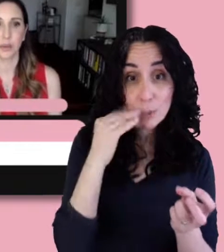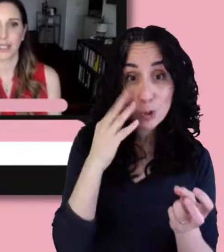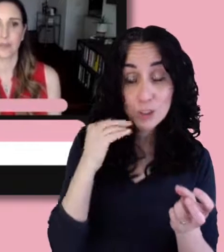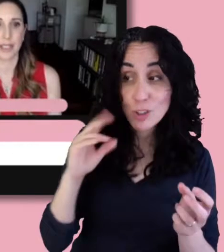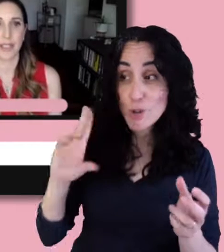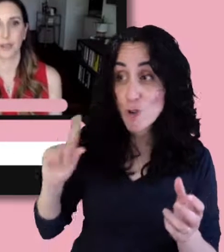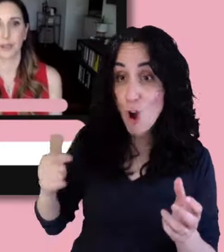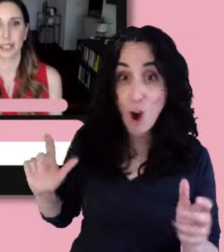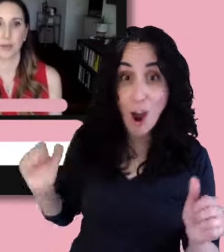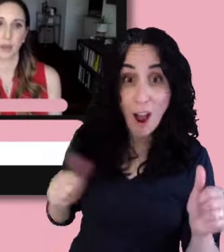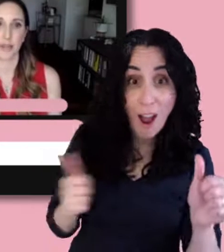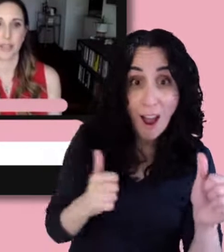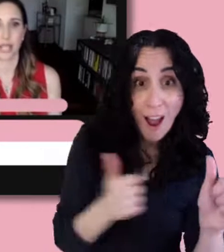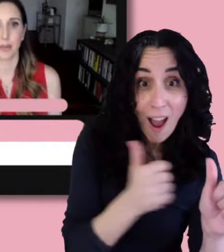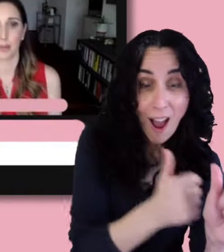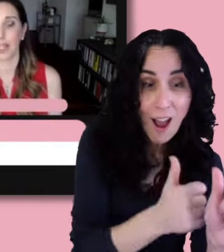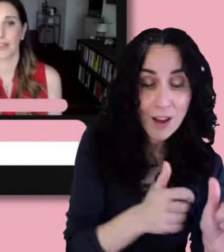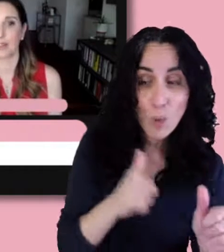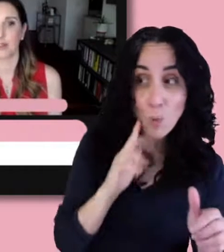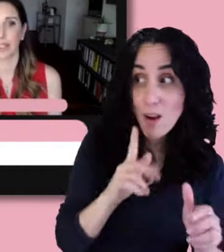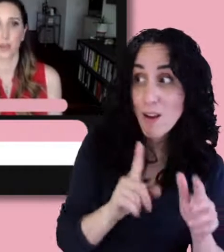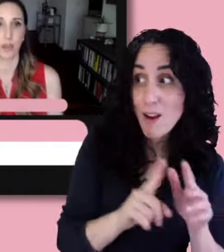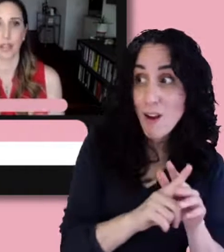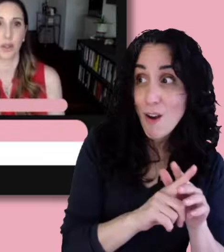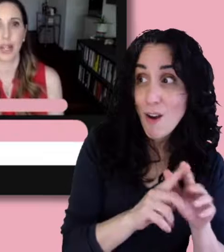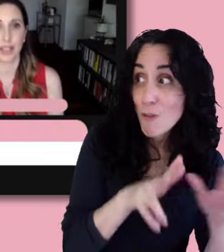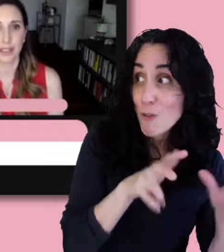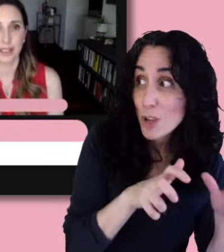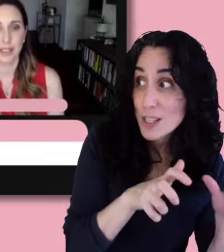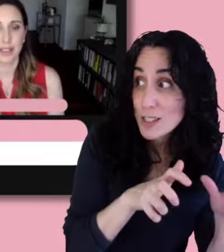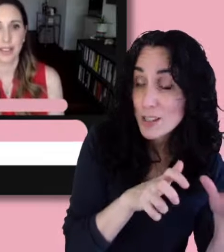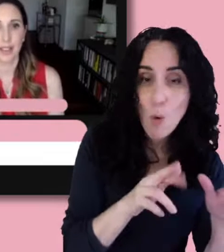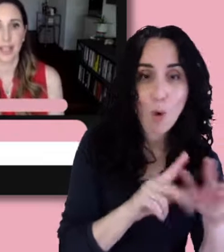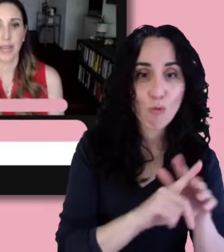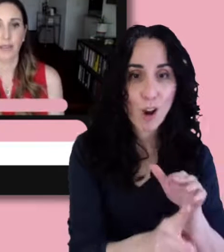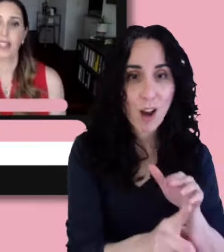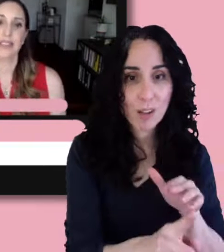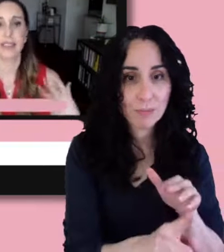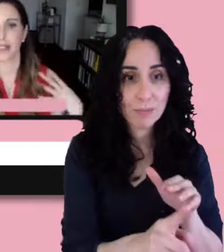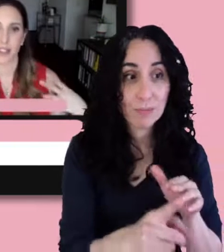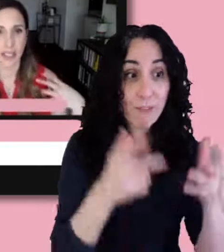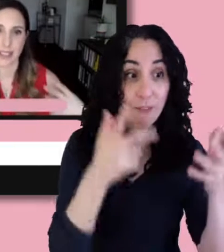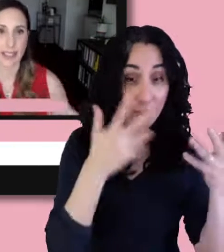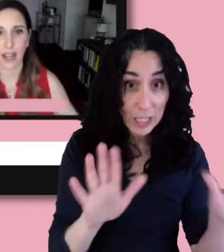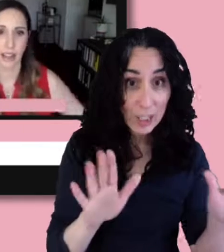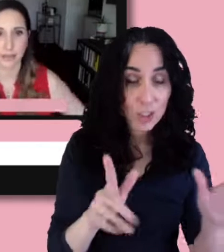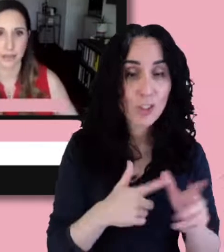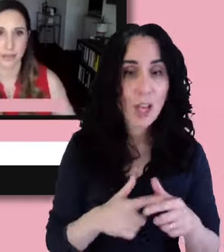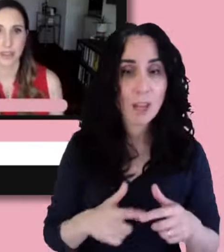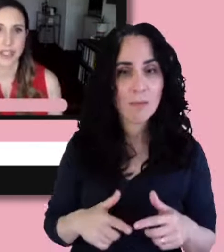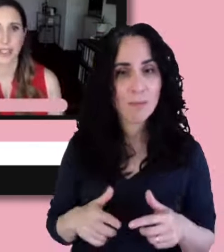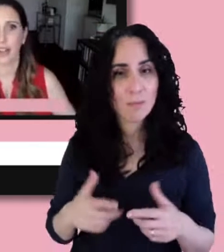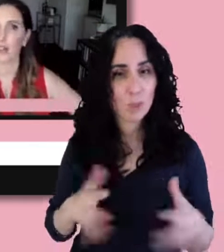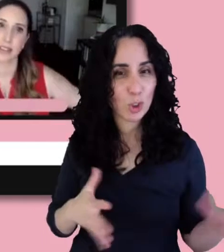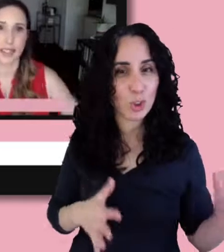will fight, flight, or freeze. Most of the time it will either freeze or run away. Mm. And what it does is it shakes it off. You've seen dogs like